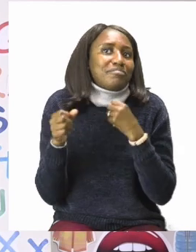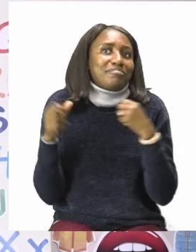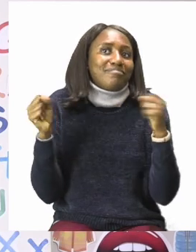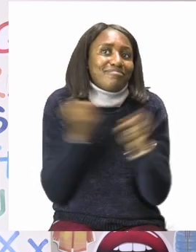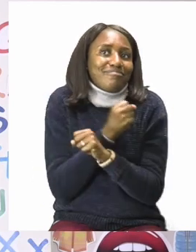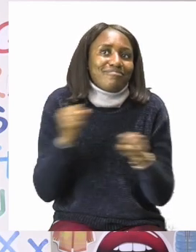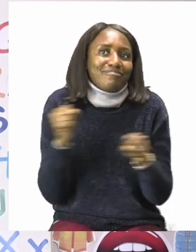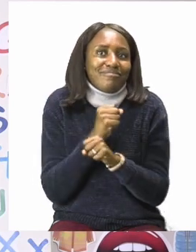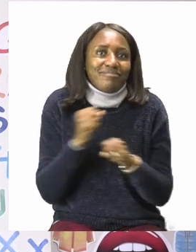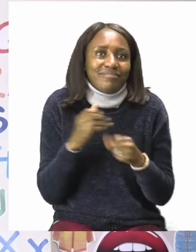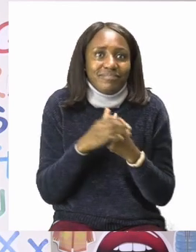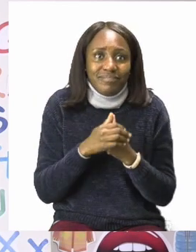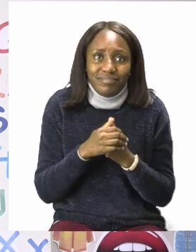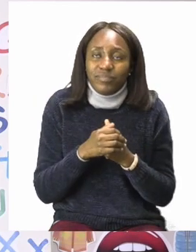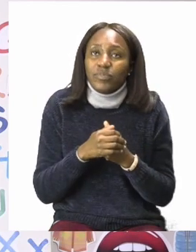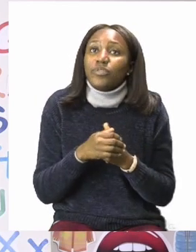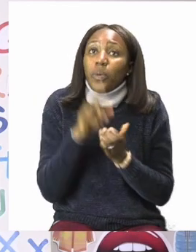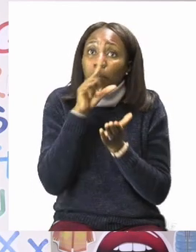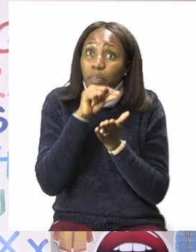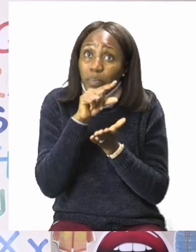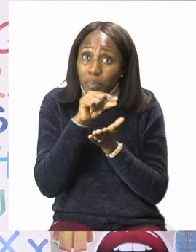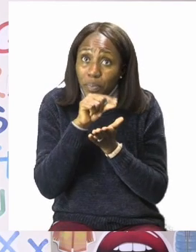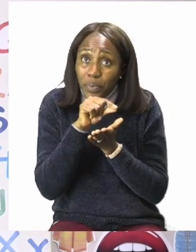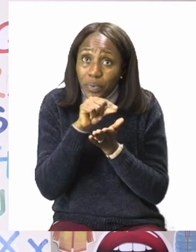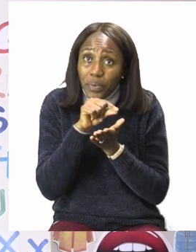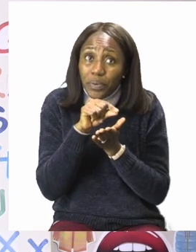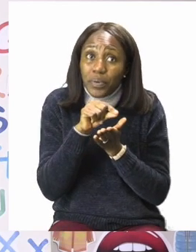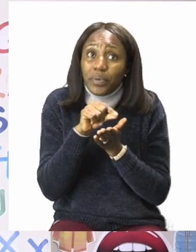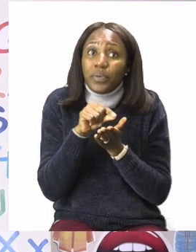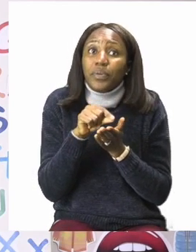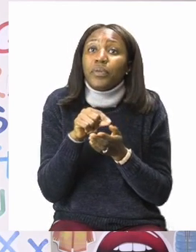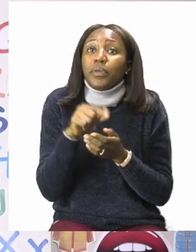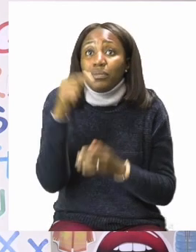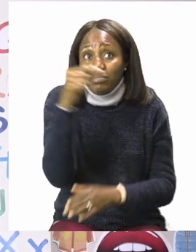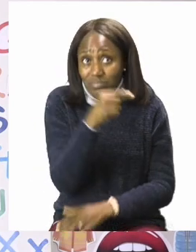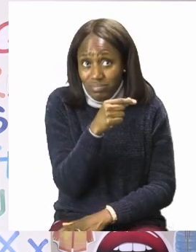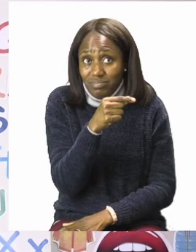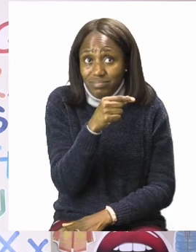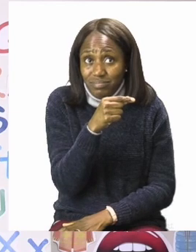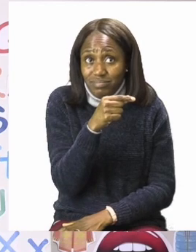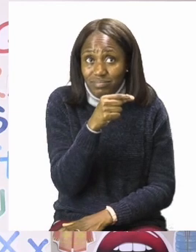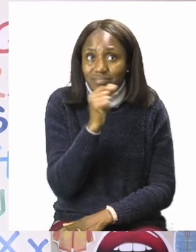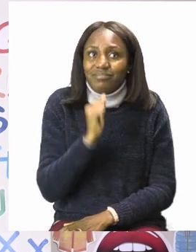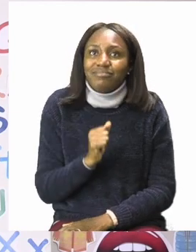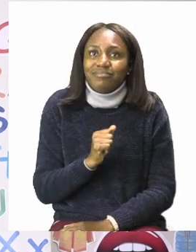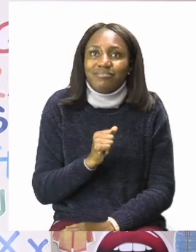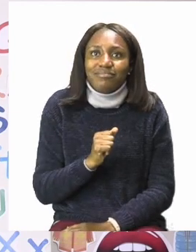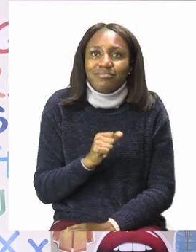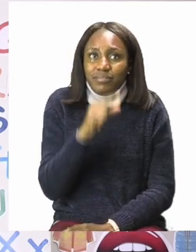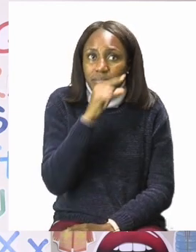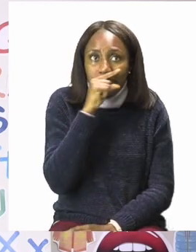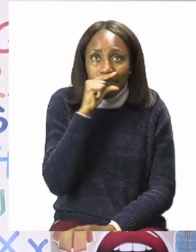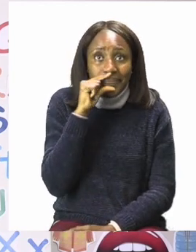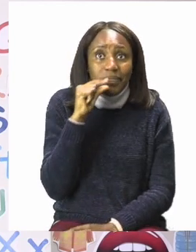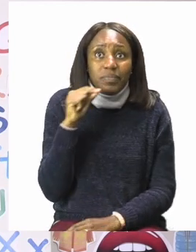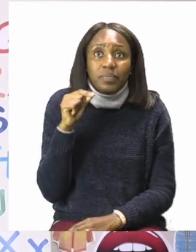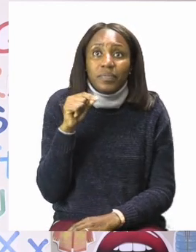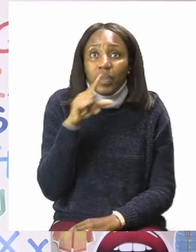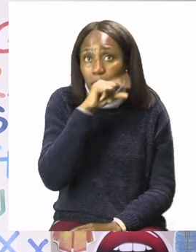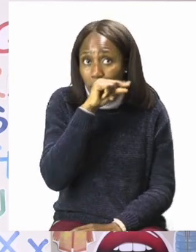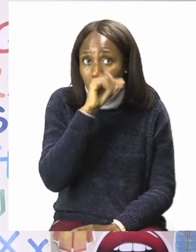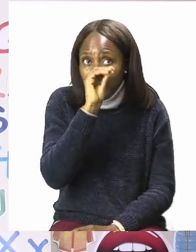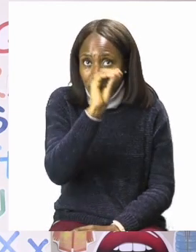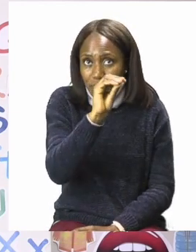that we can measure birds in grams. So, you can put birds